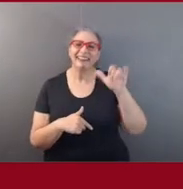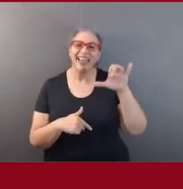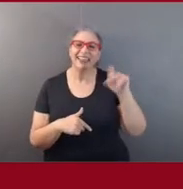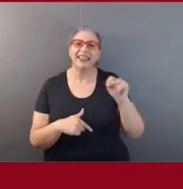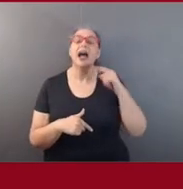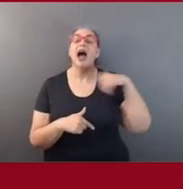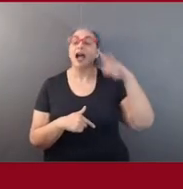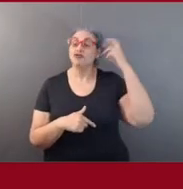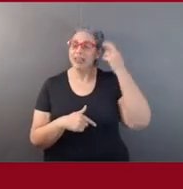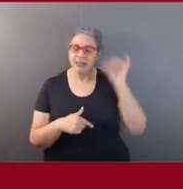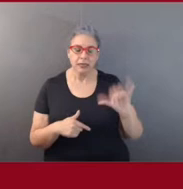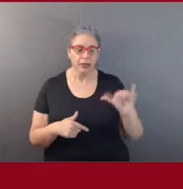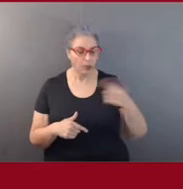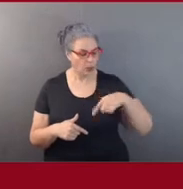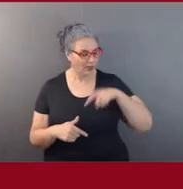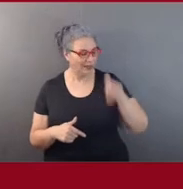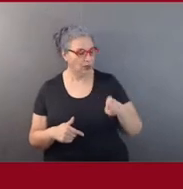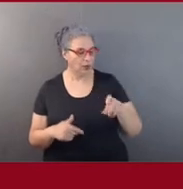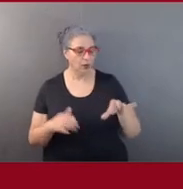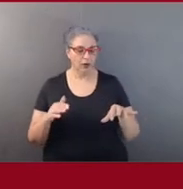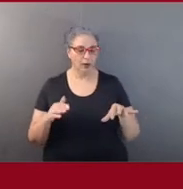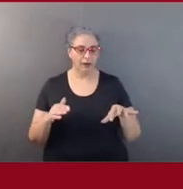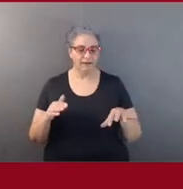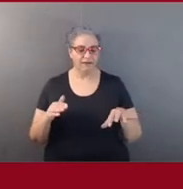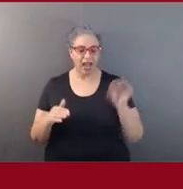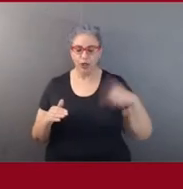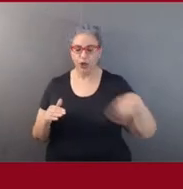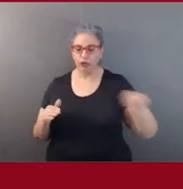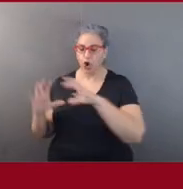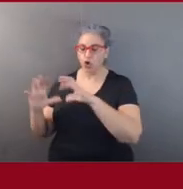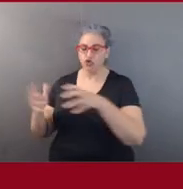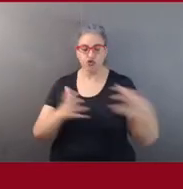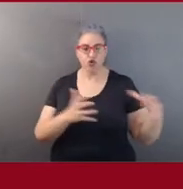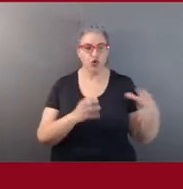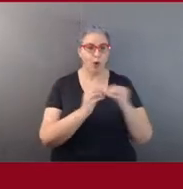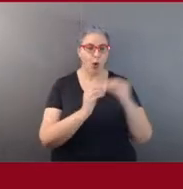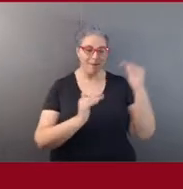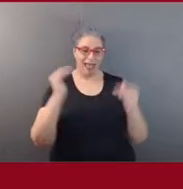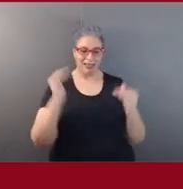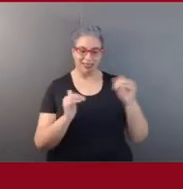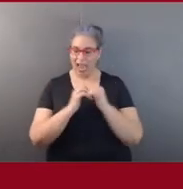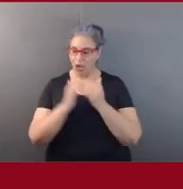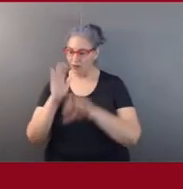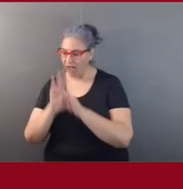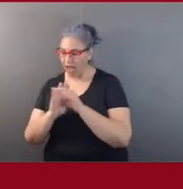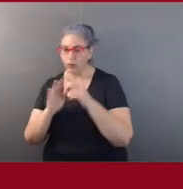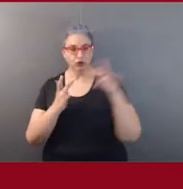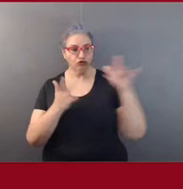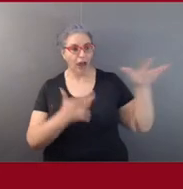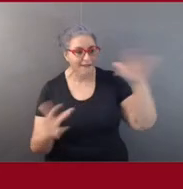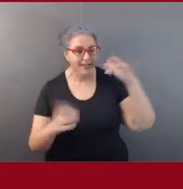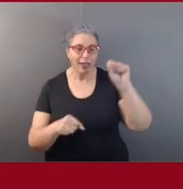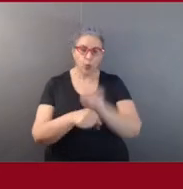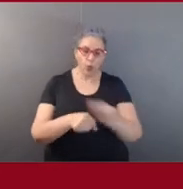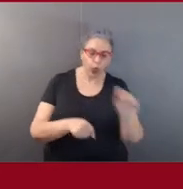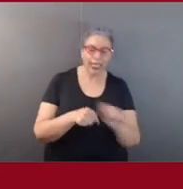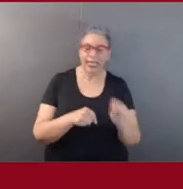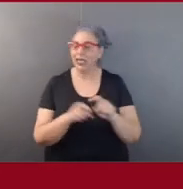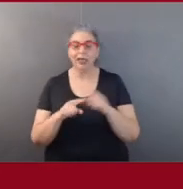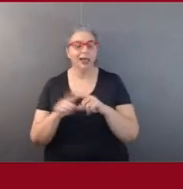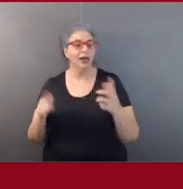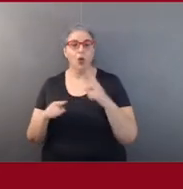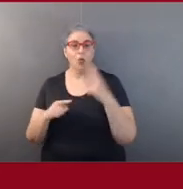to find and balance crews, and how do you find them when you're traveling and working, and one